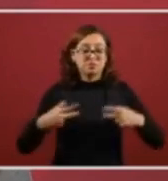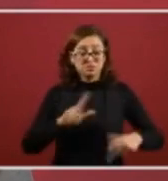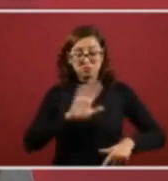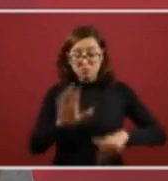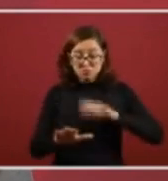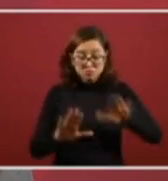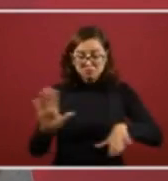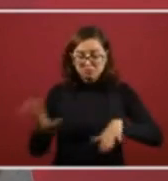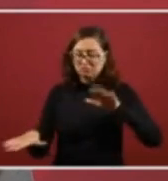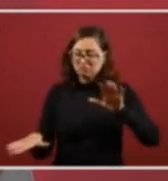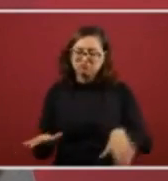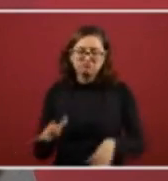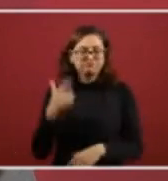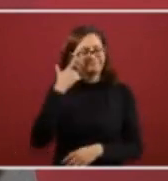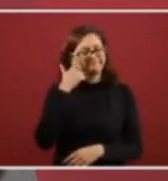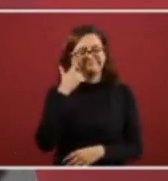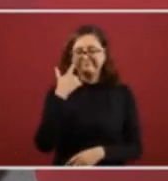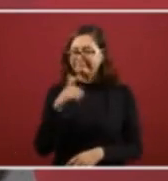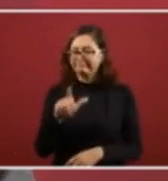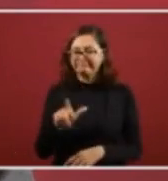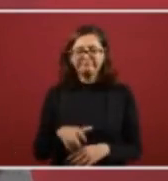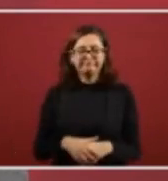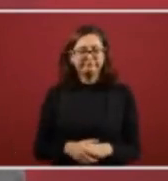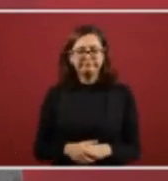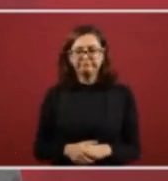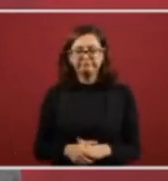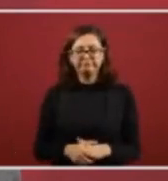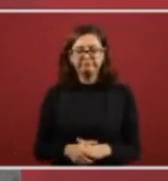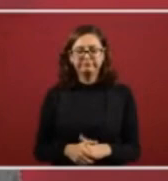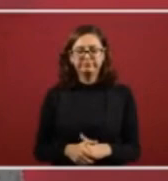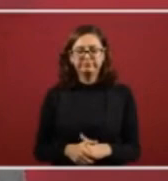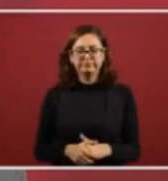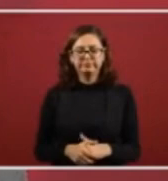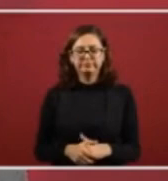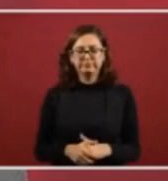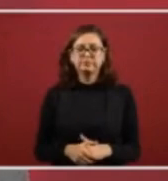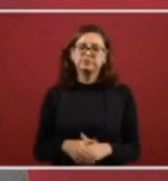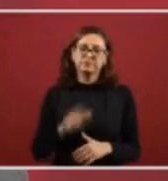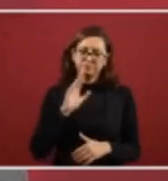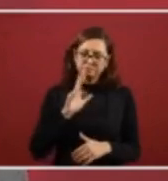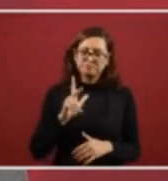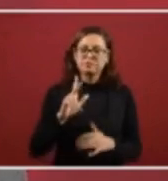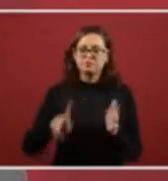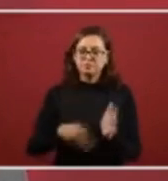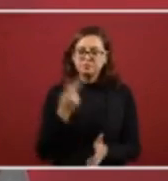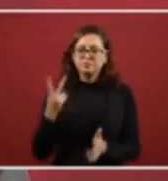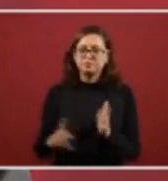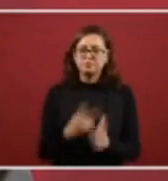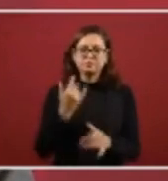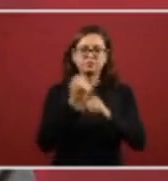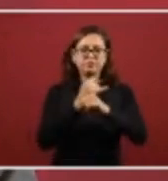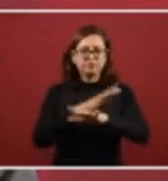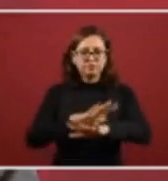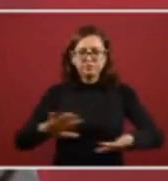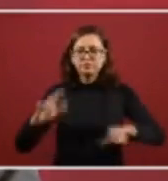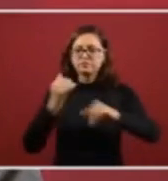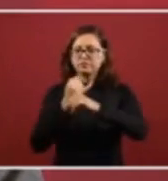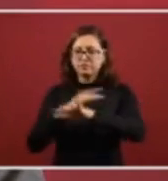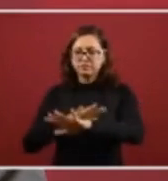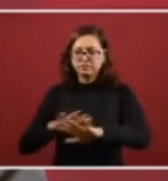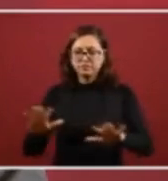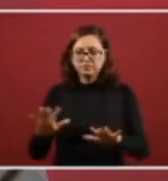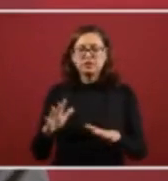We don't want any loss of human life. And it would be better to continue to inform over these